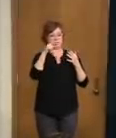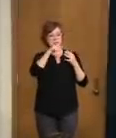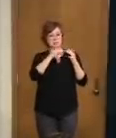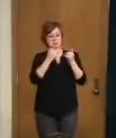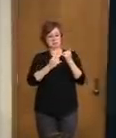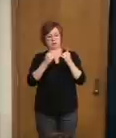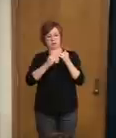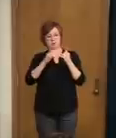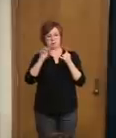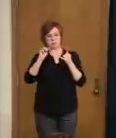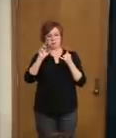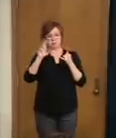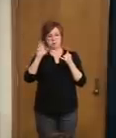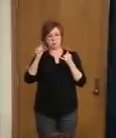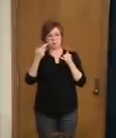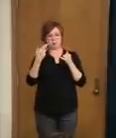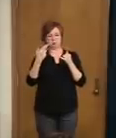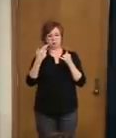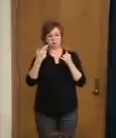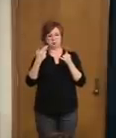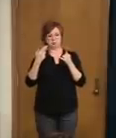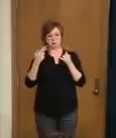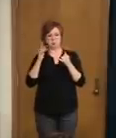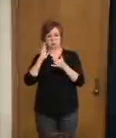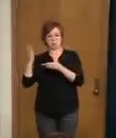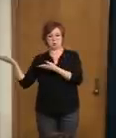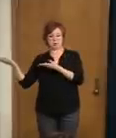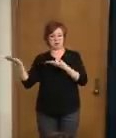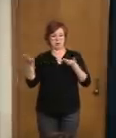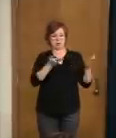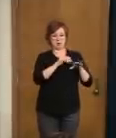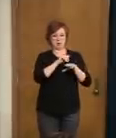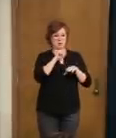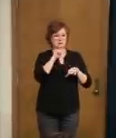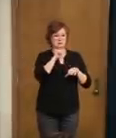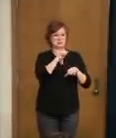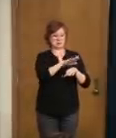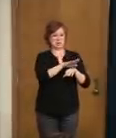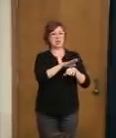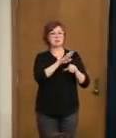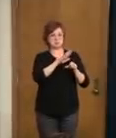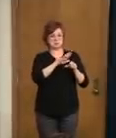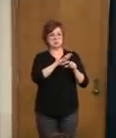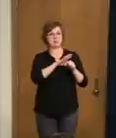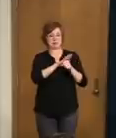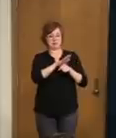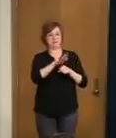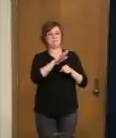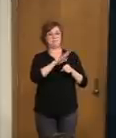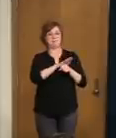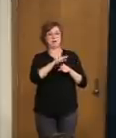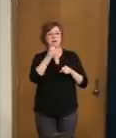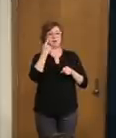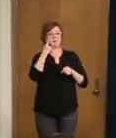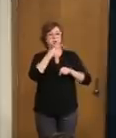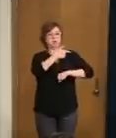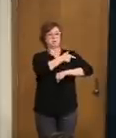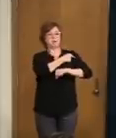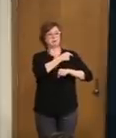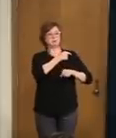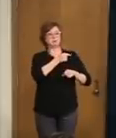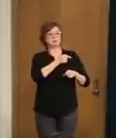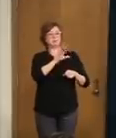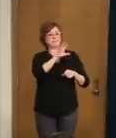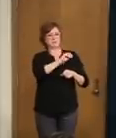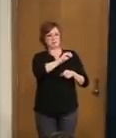March this year, we will have enough vaccines to vaccinate